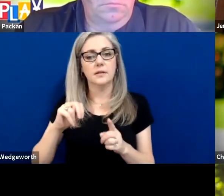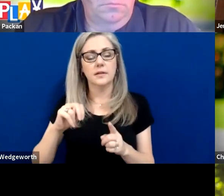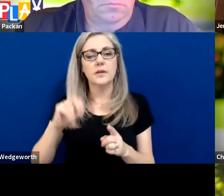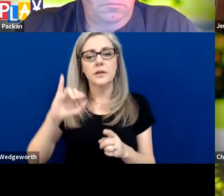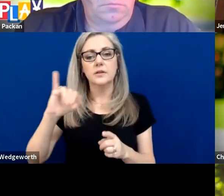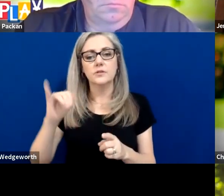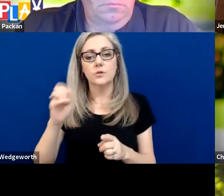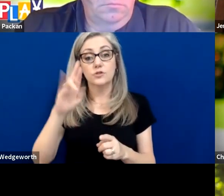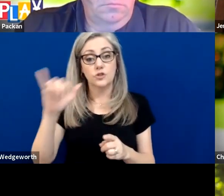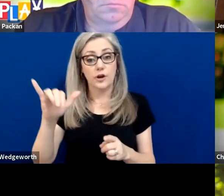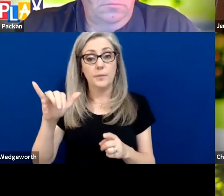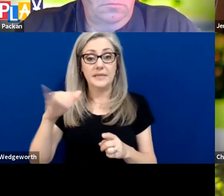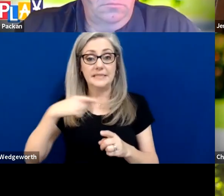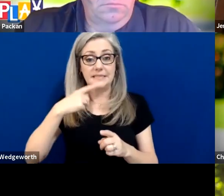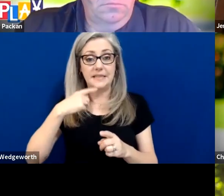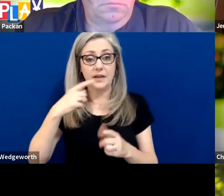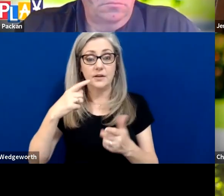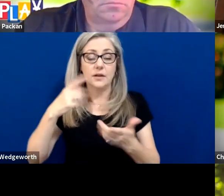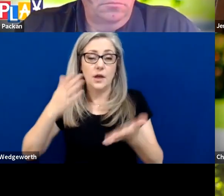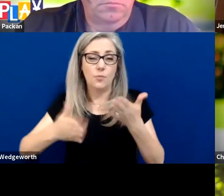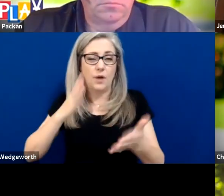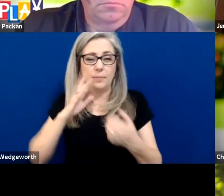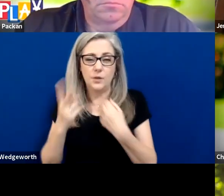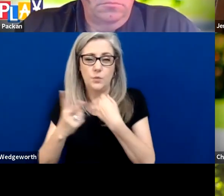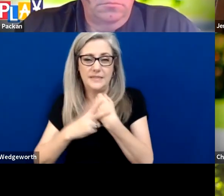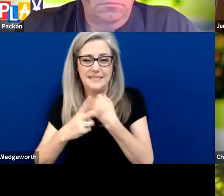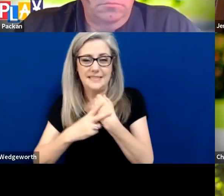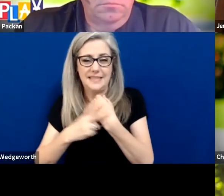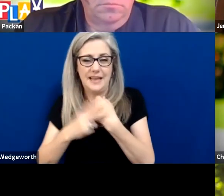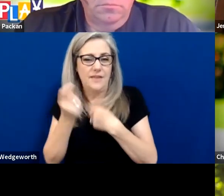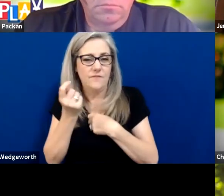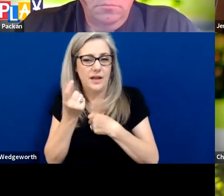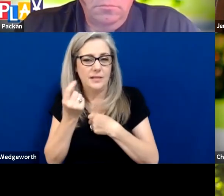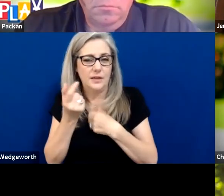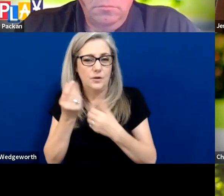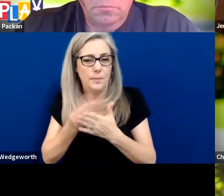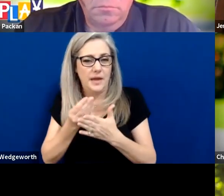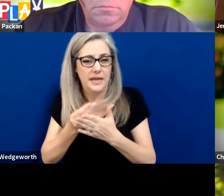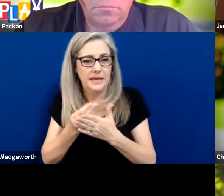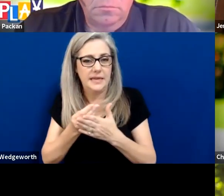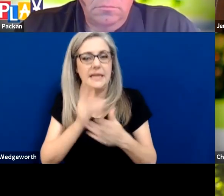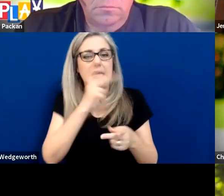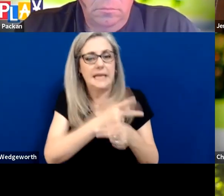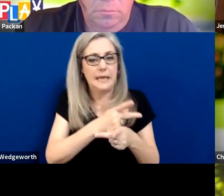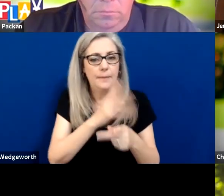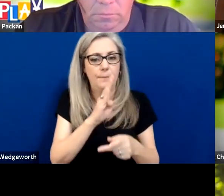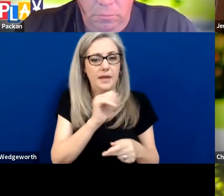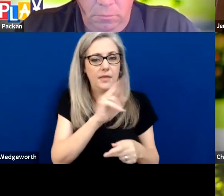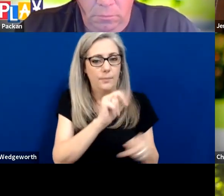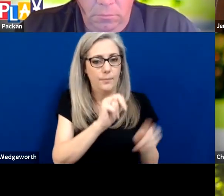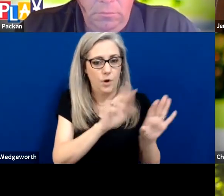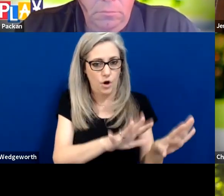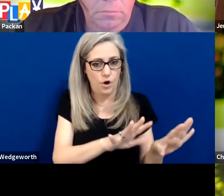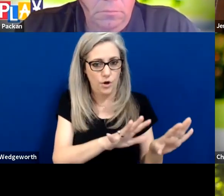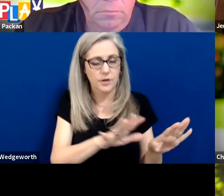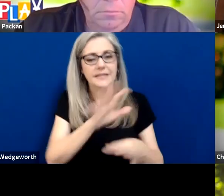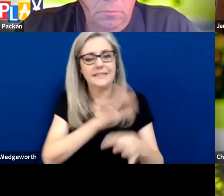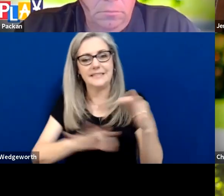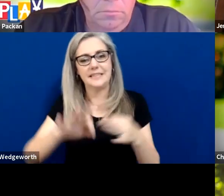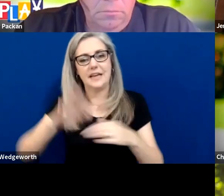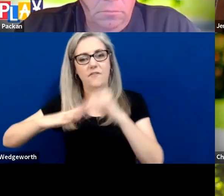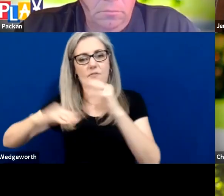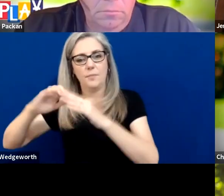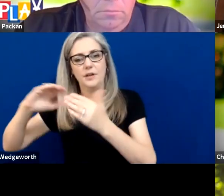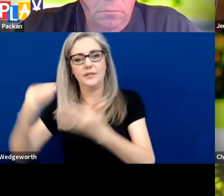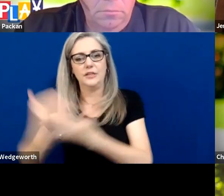If we'll probably save a little money keeping the barn versus building a brand new one.